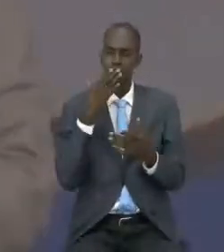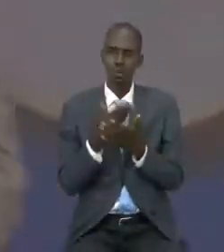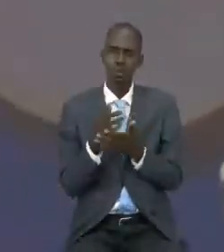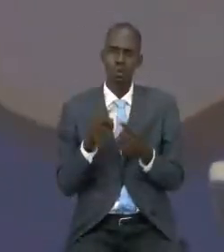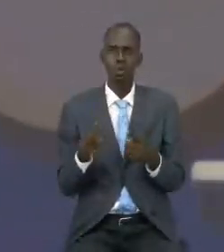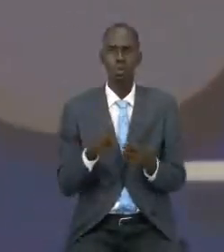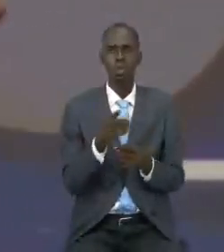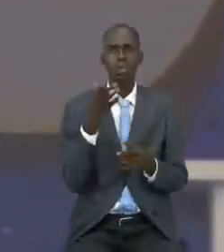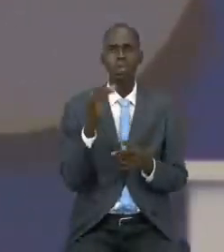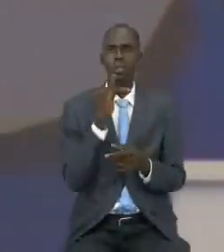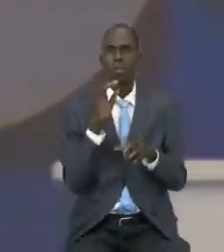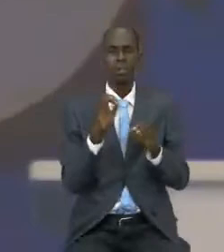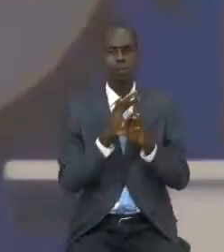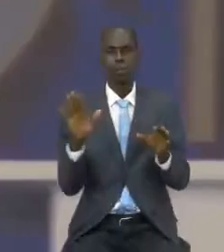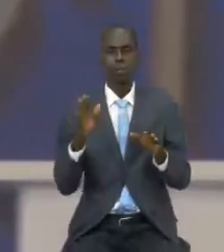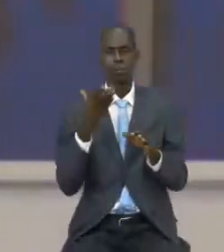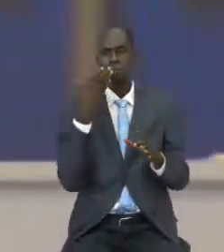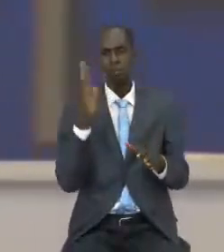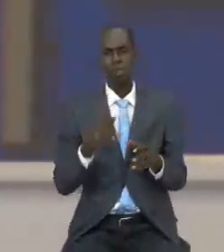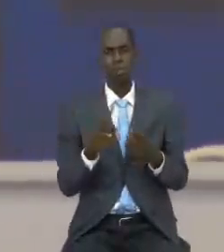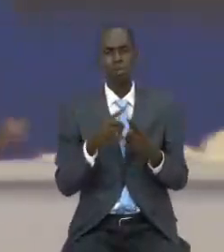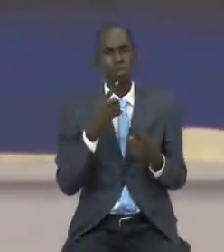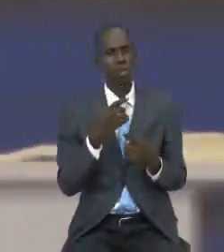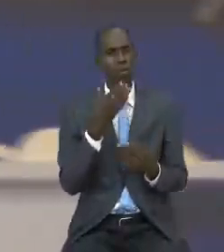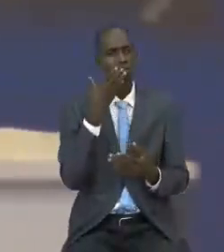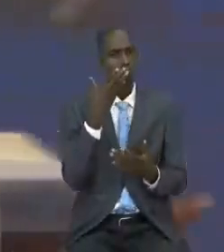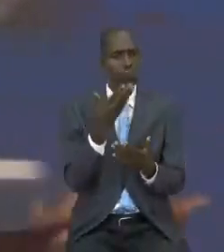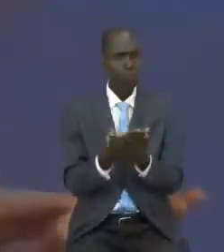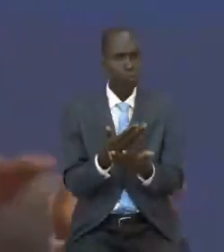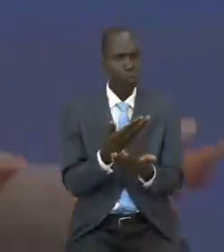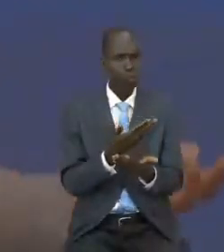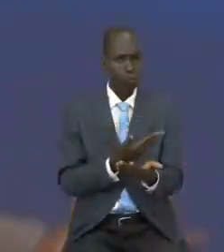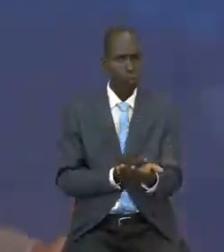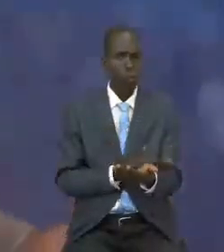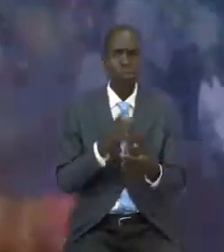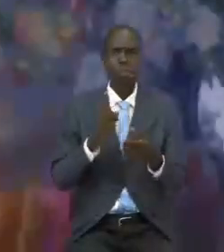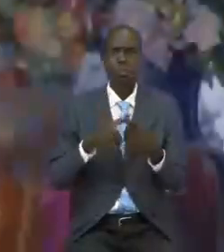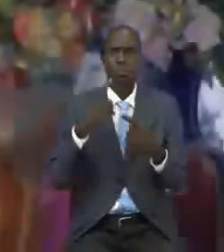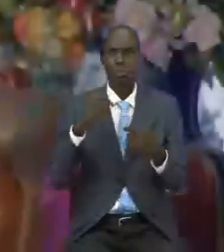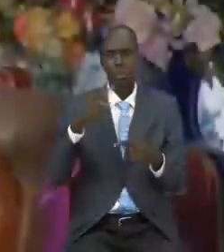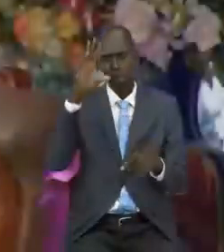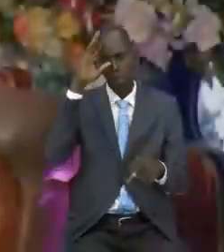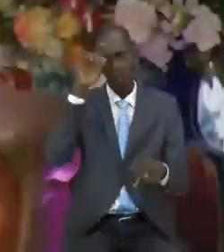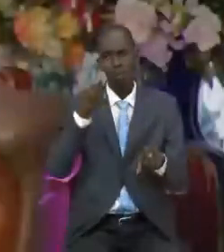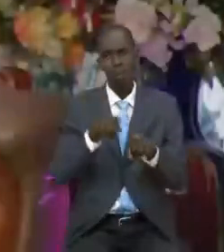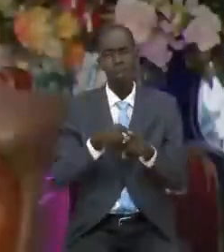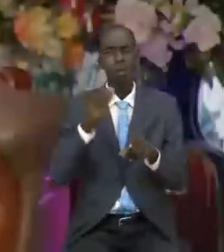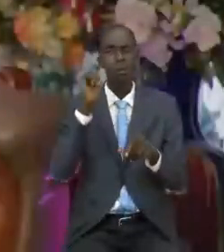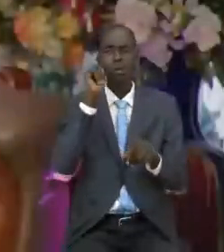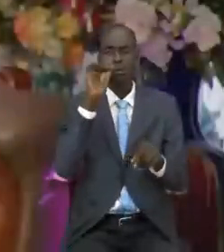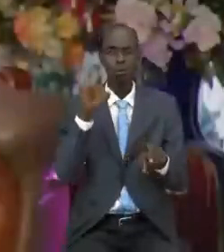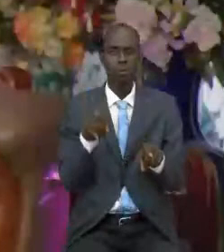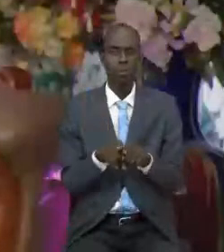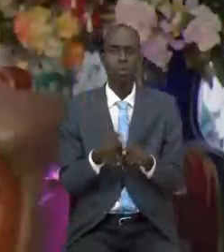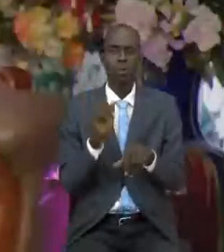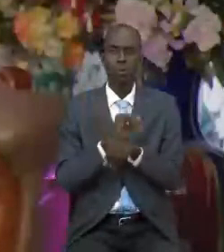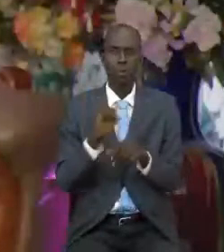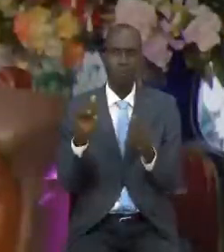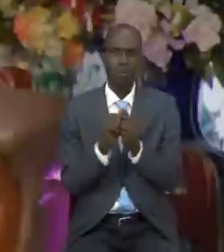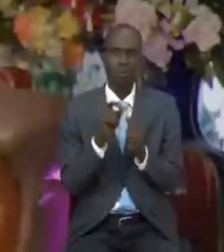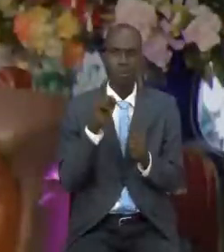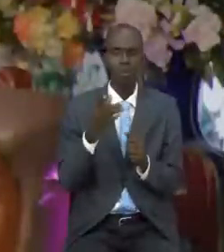nothing wrong in saying good morning to your brothers and sisters who are working with you. And there's nothing wrong in